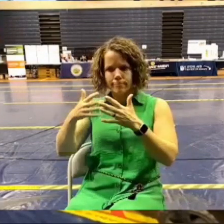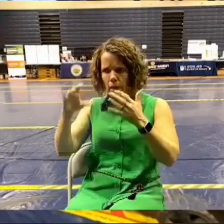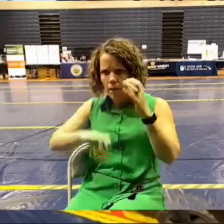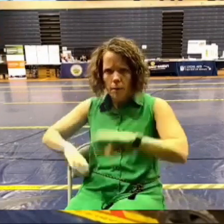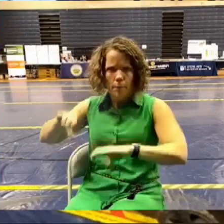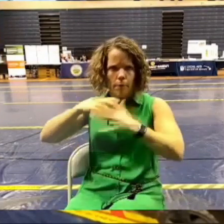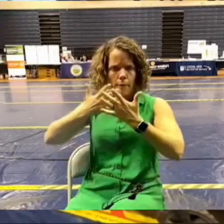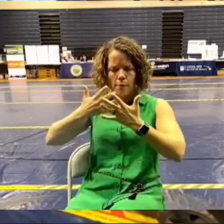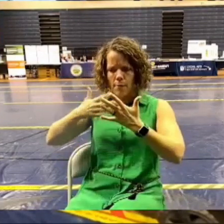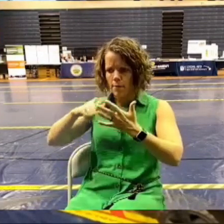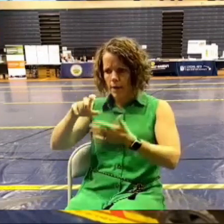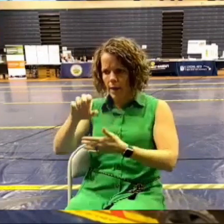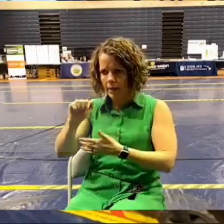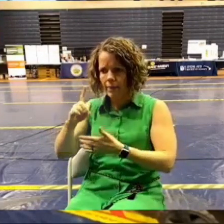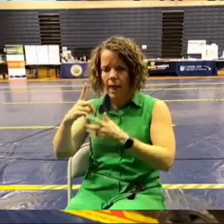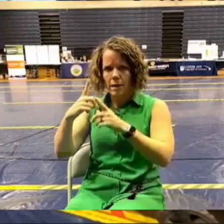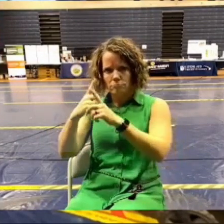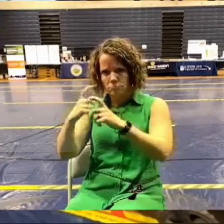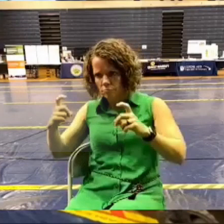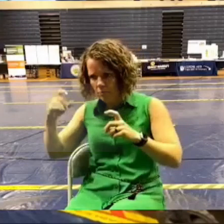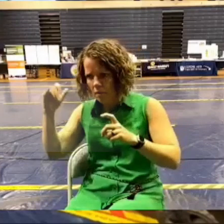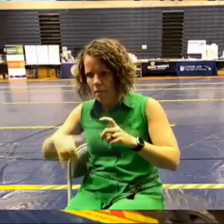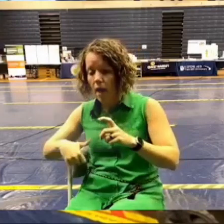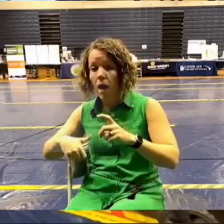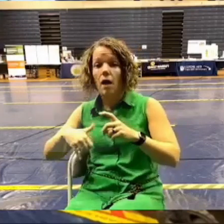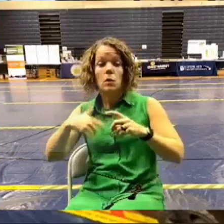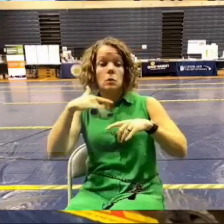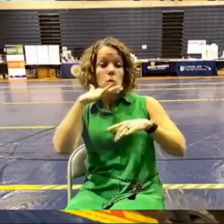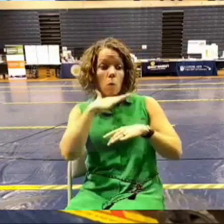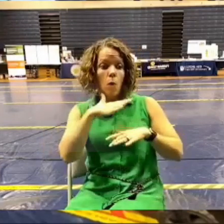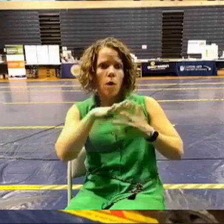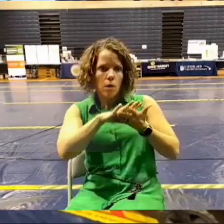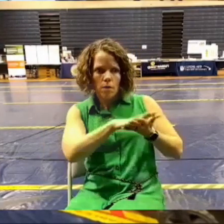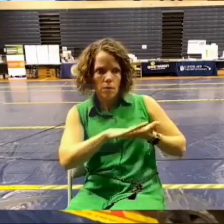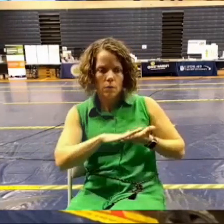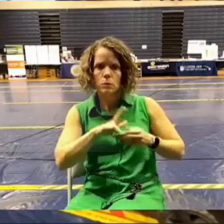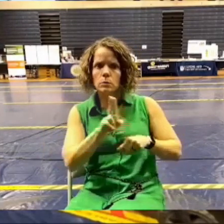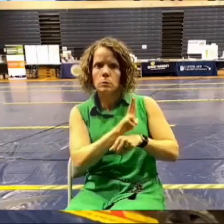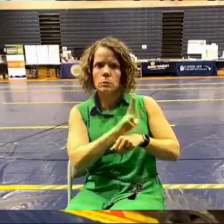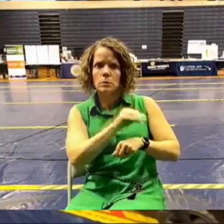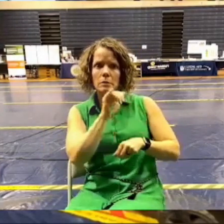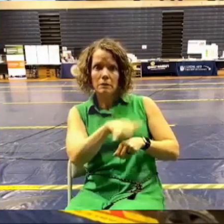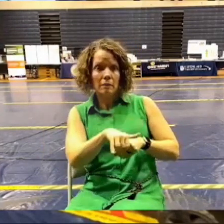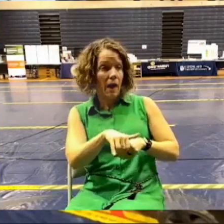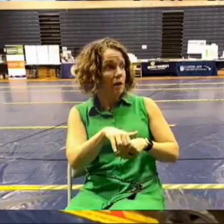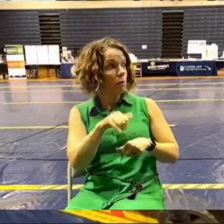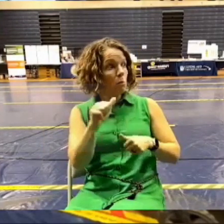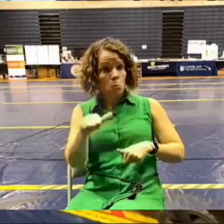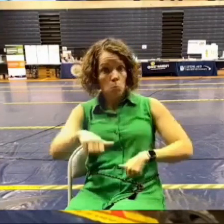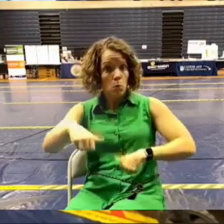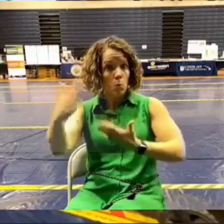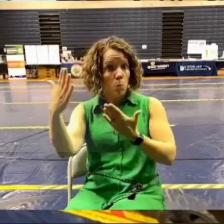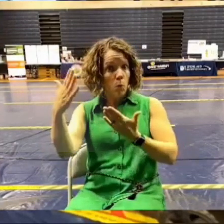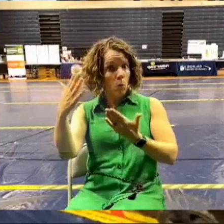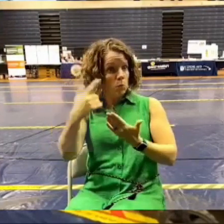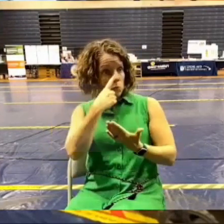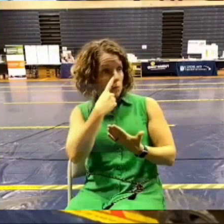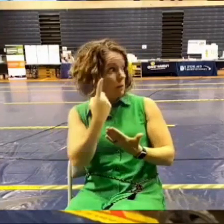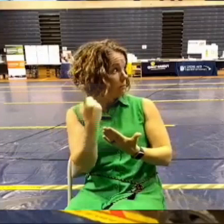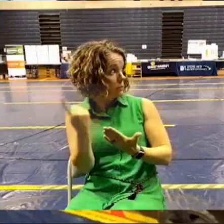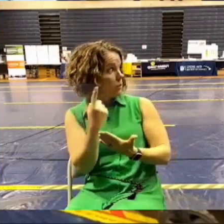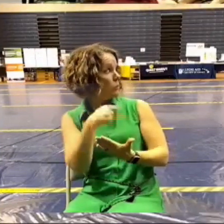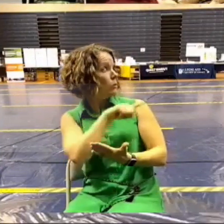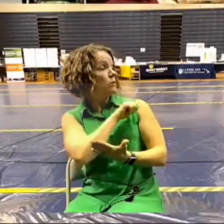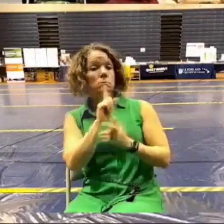the soil. Can anyone please address that and see if we can move that proposal forward? Colonel Curry.